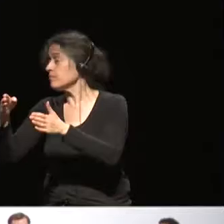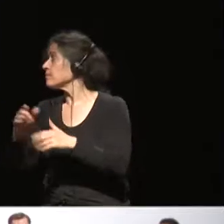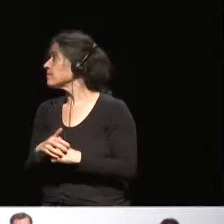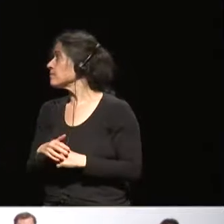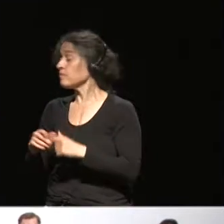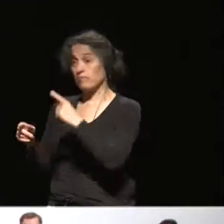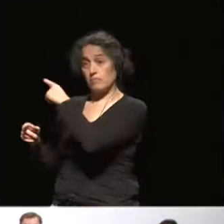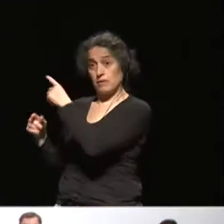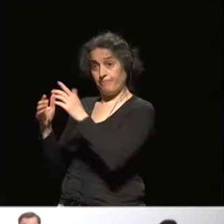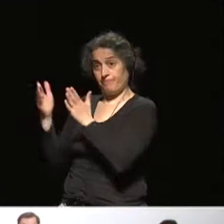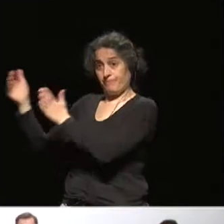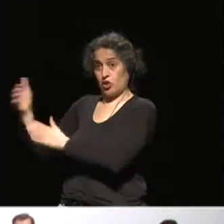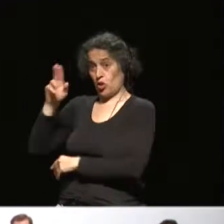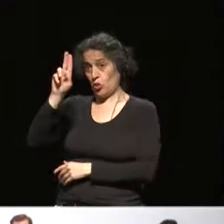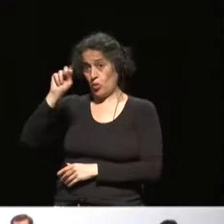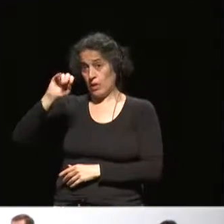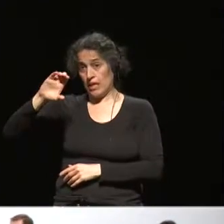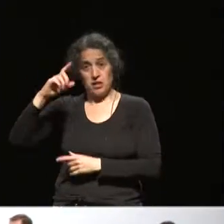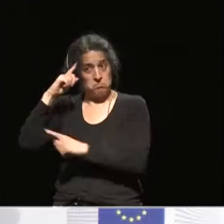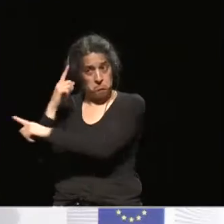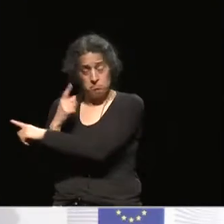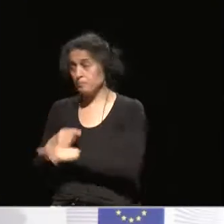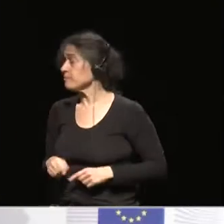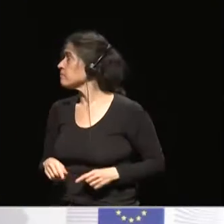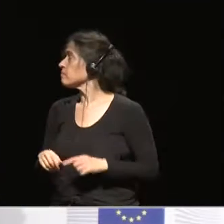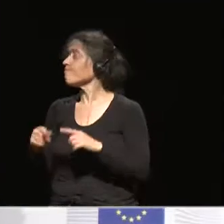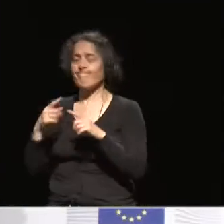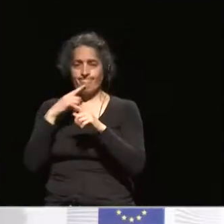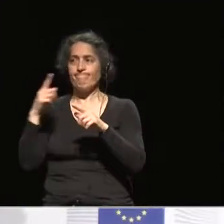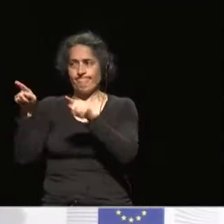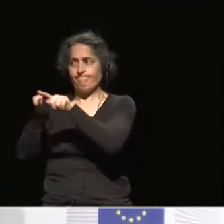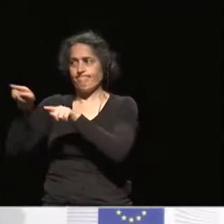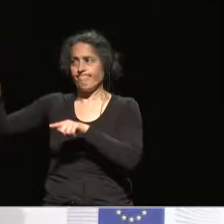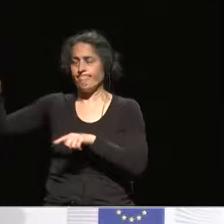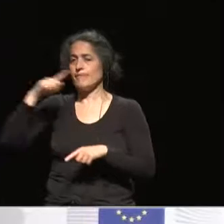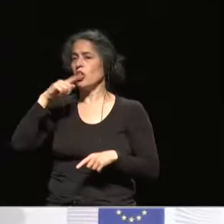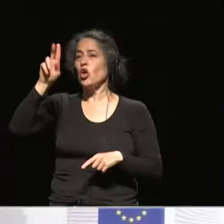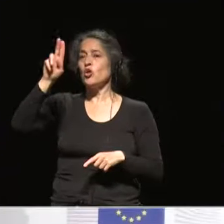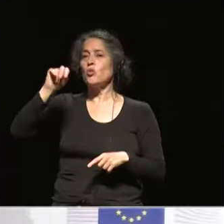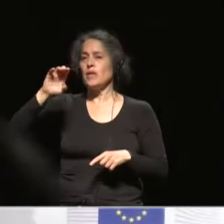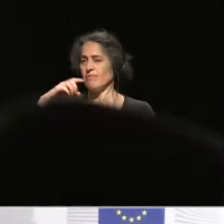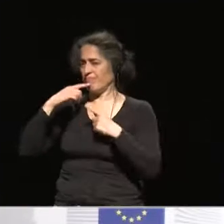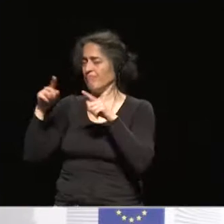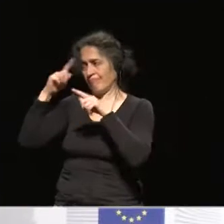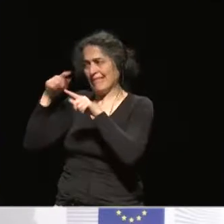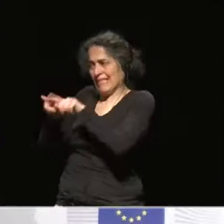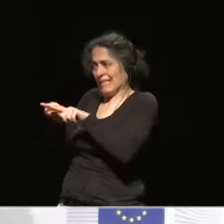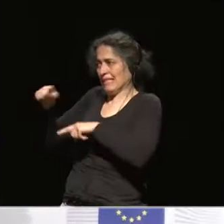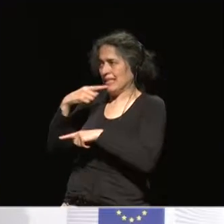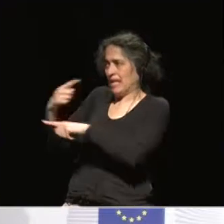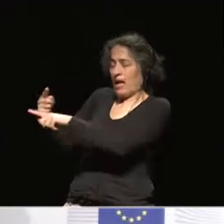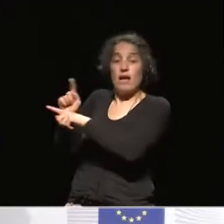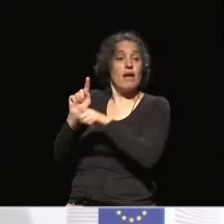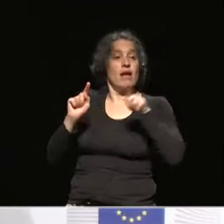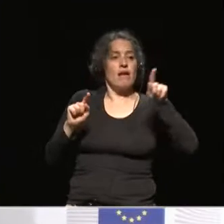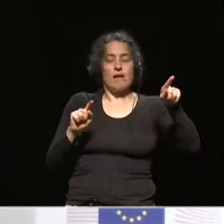Quickly, again, emphasize, I agree very much with your comments just now that it is not only the recipient. And I think we need to understand that corruption